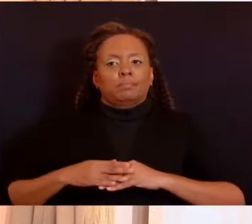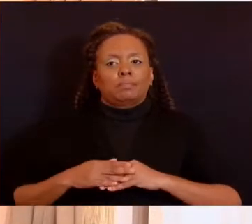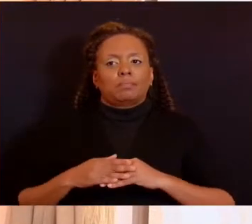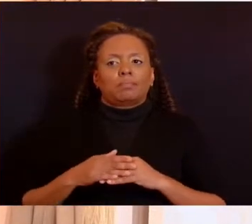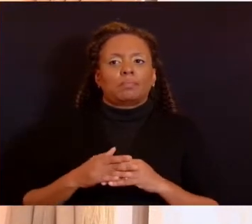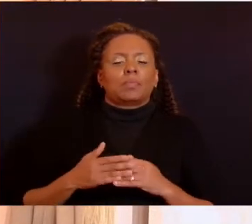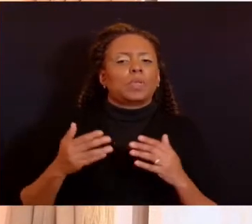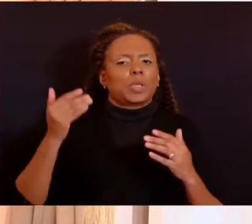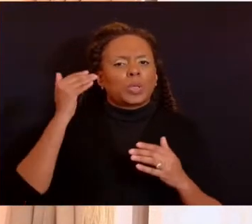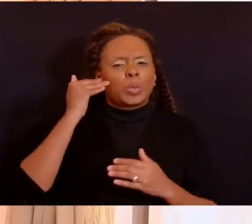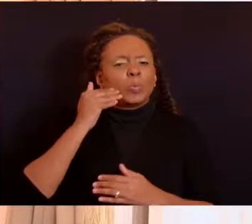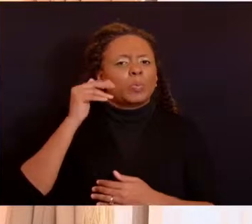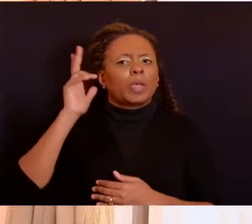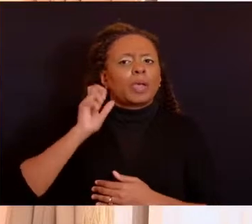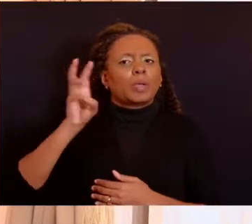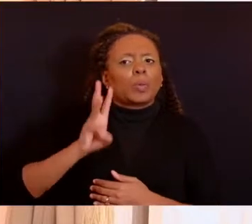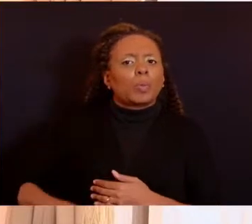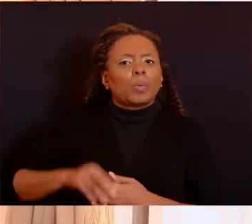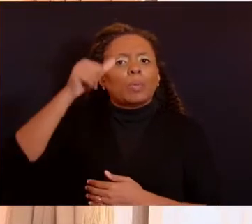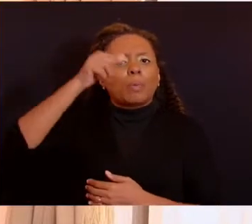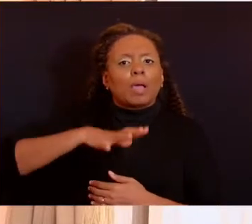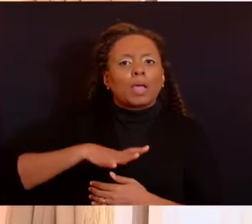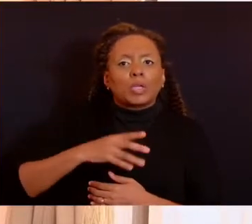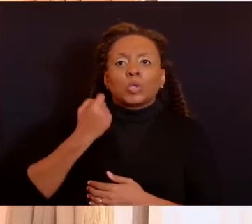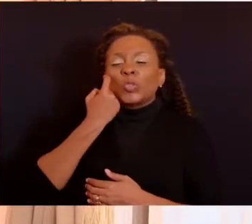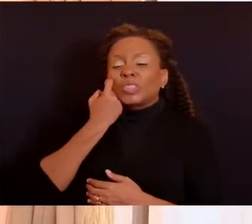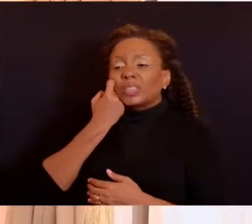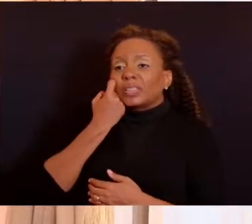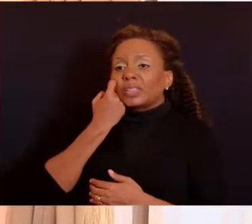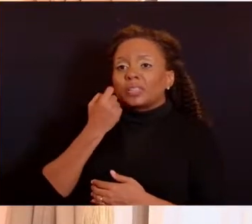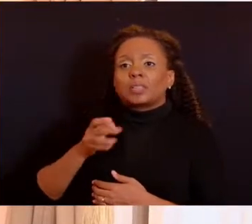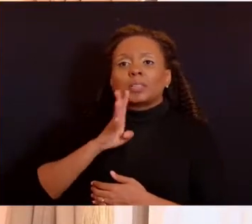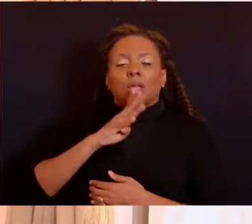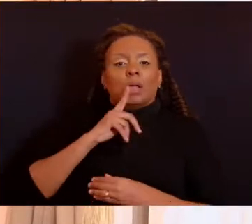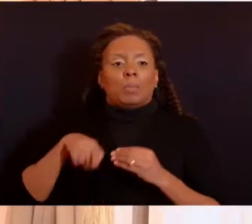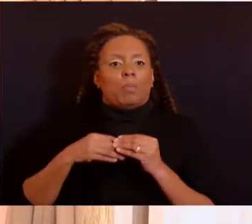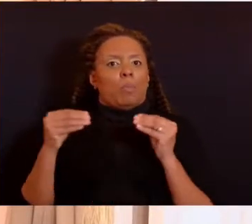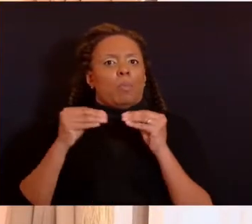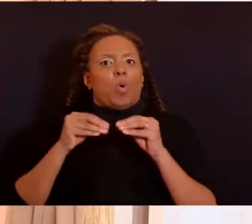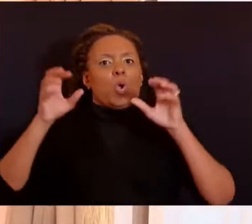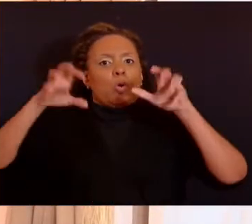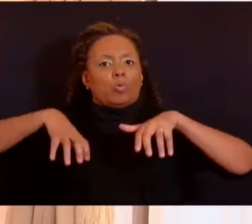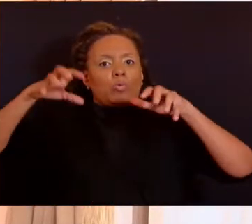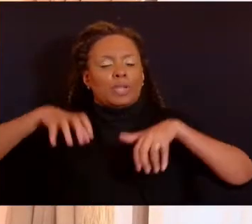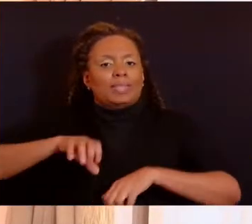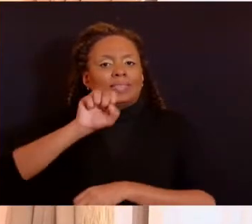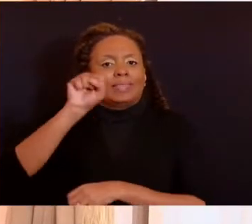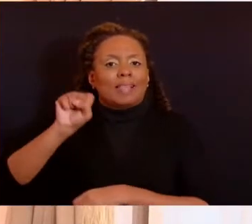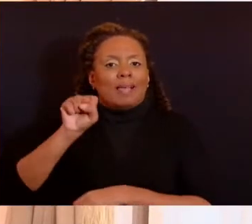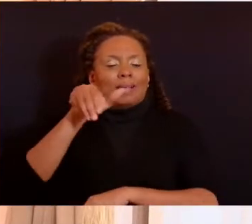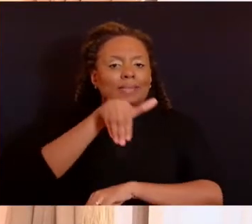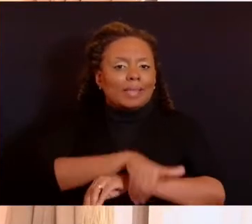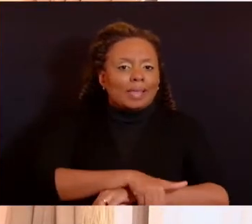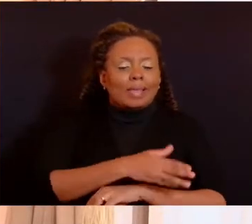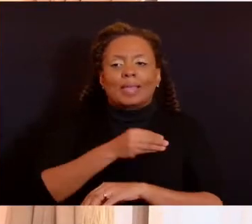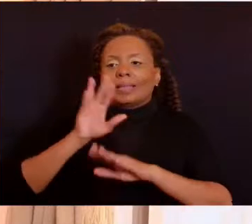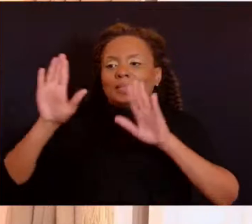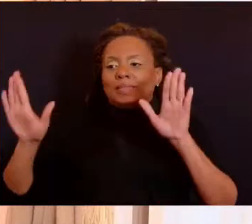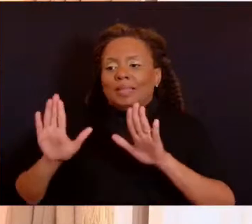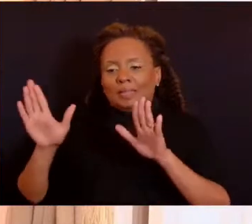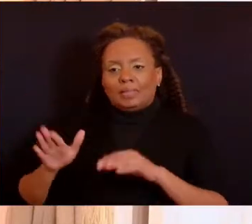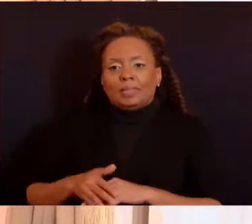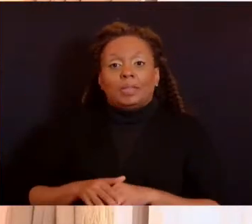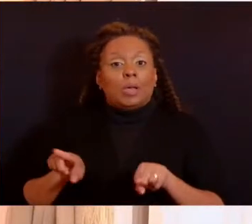given what Sabo has told us about the likelihood, potentially, of more rain on Saturday night into Sunday and on